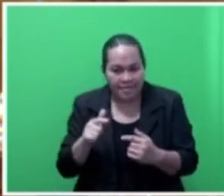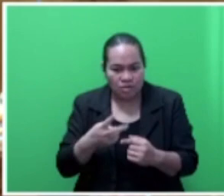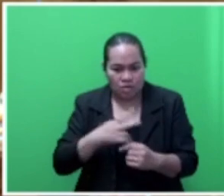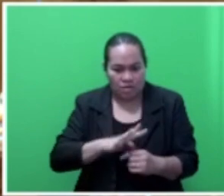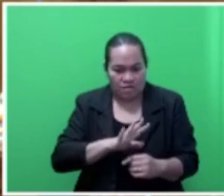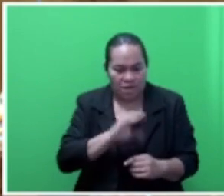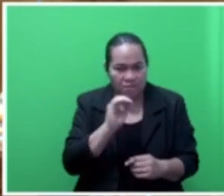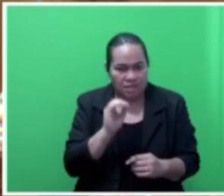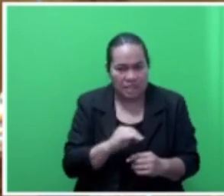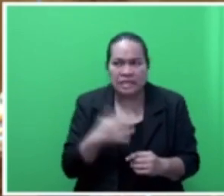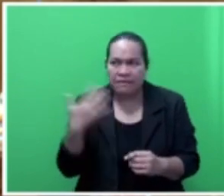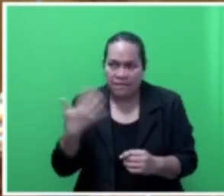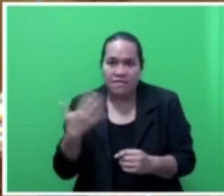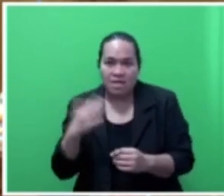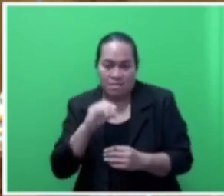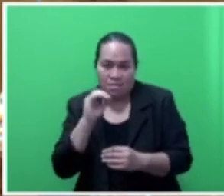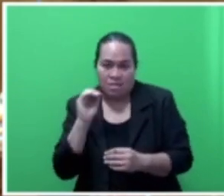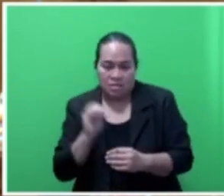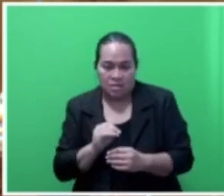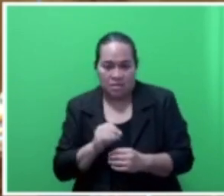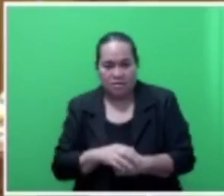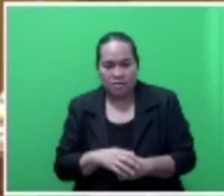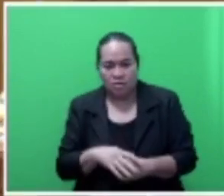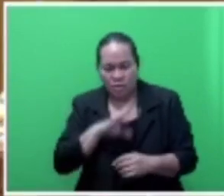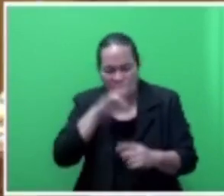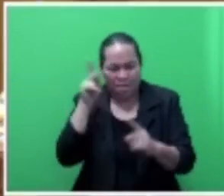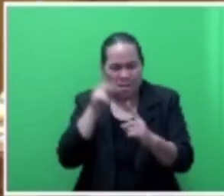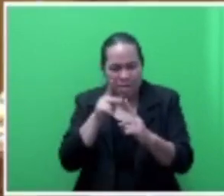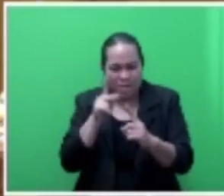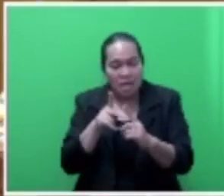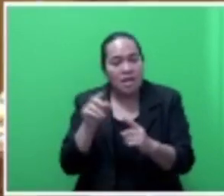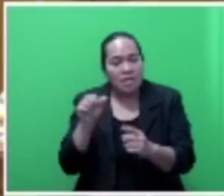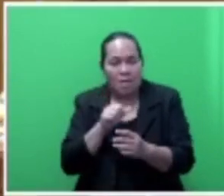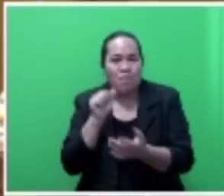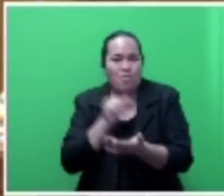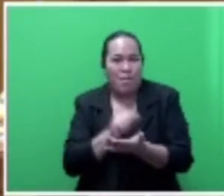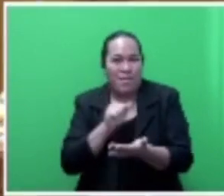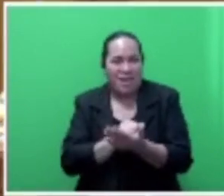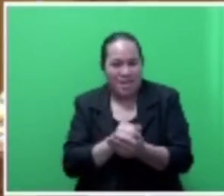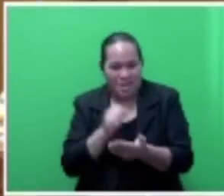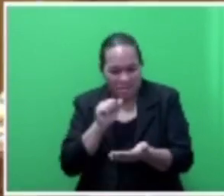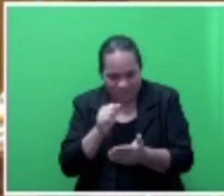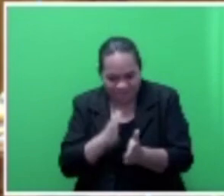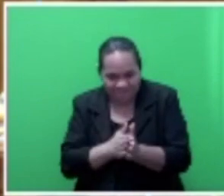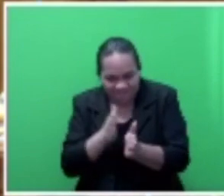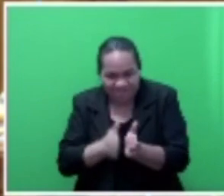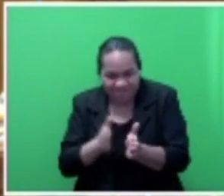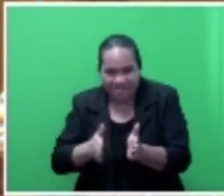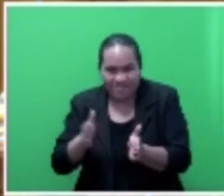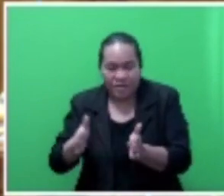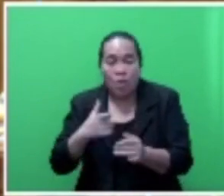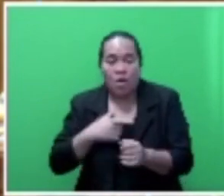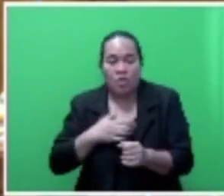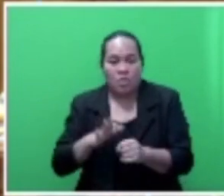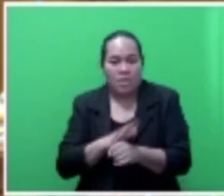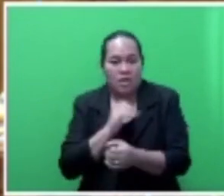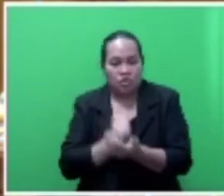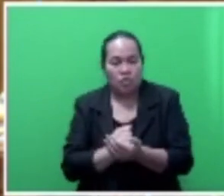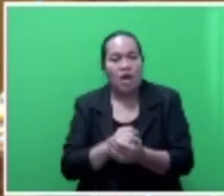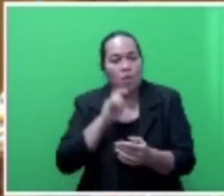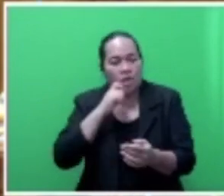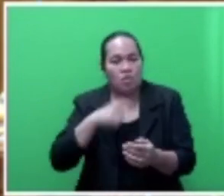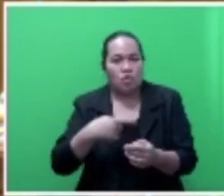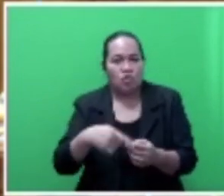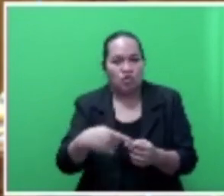50% respectively, which are prioritized and properly sequenced to ensure to ensure continuity and